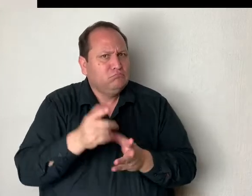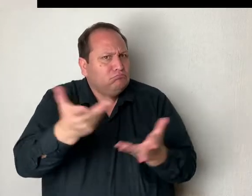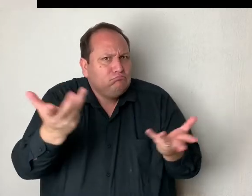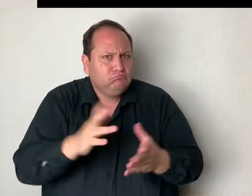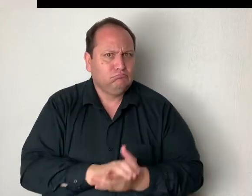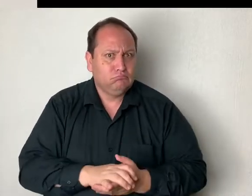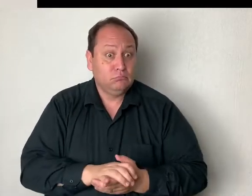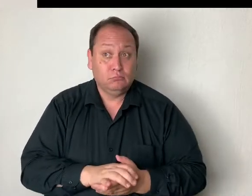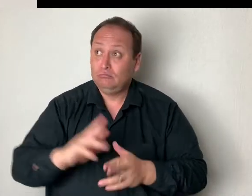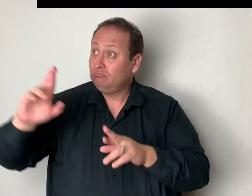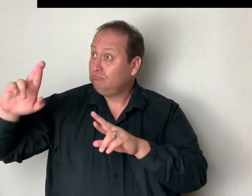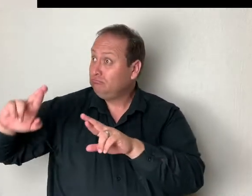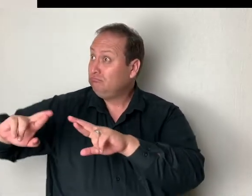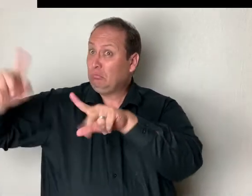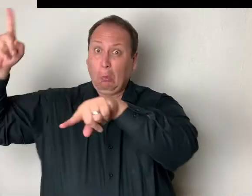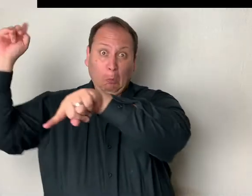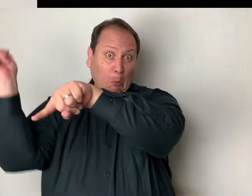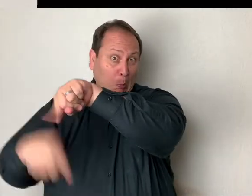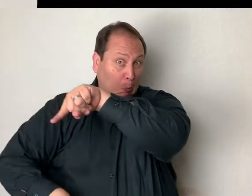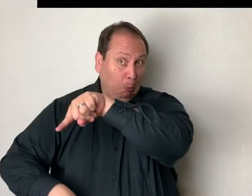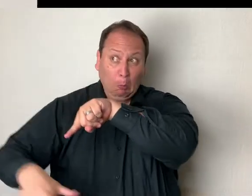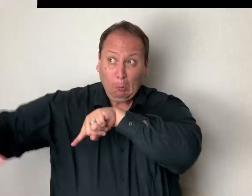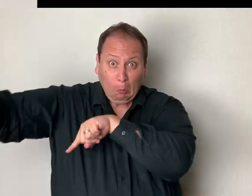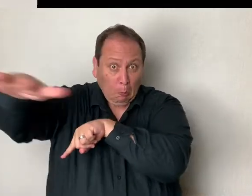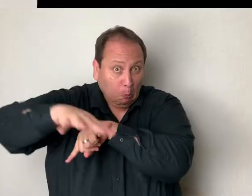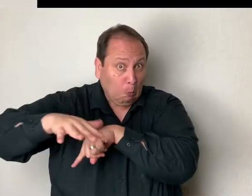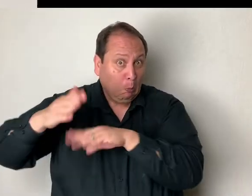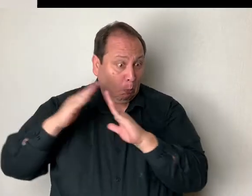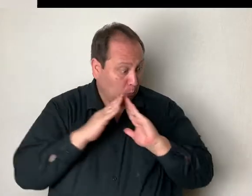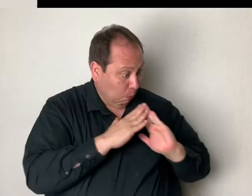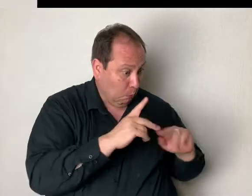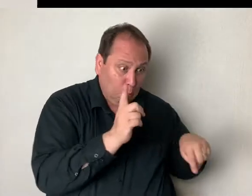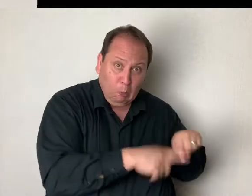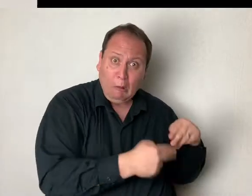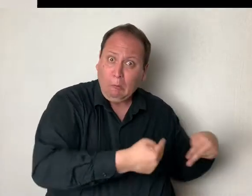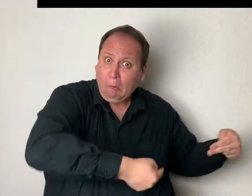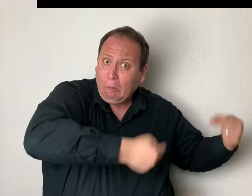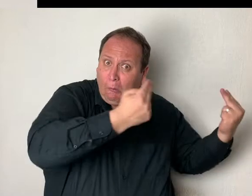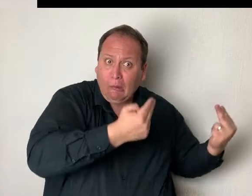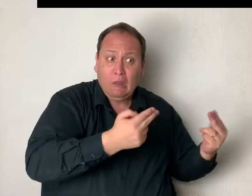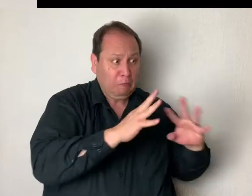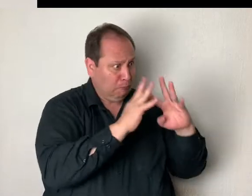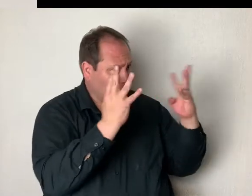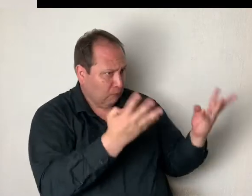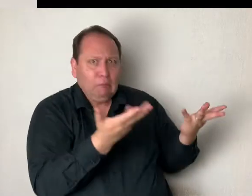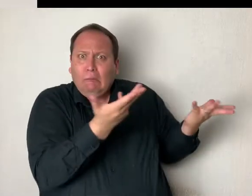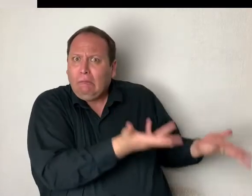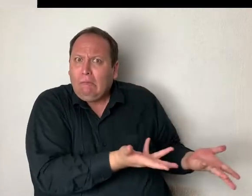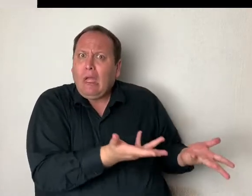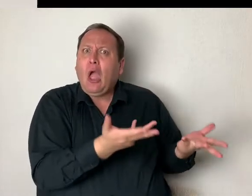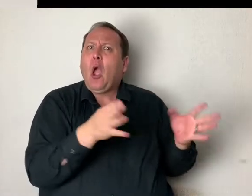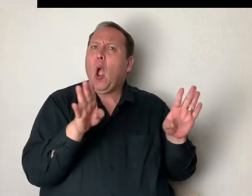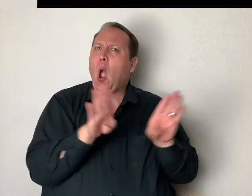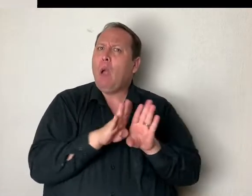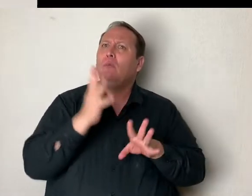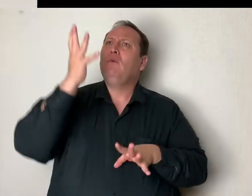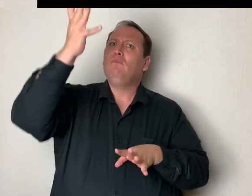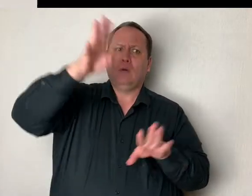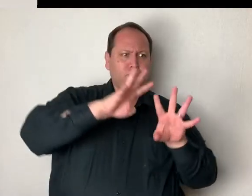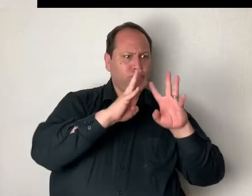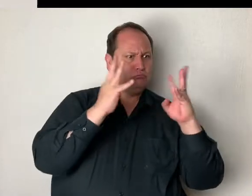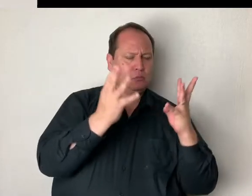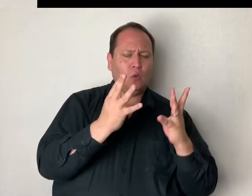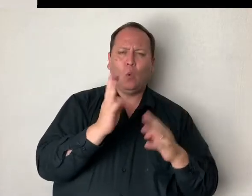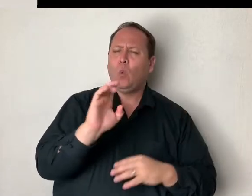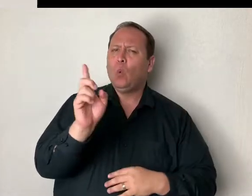these residences, businesses, the bull ring, what the bull ring might become in the future? No, it's just the